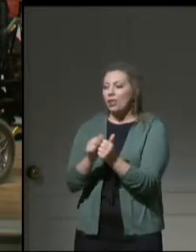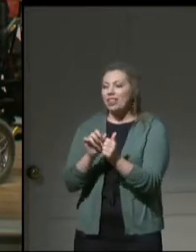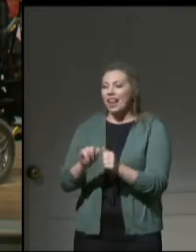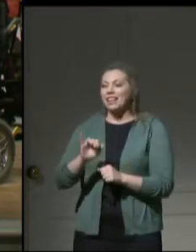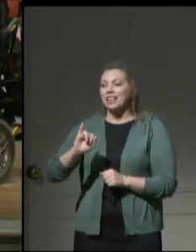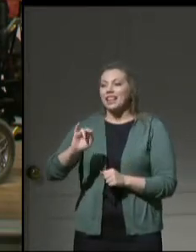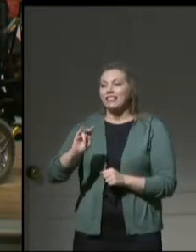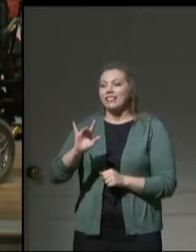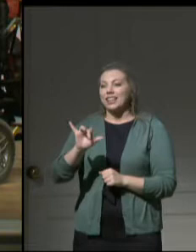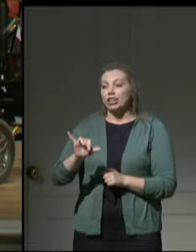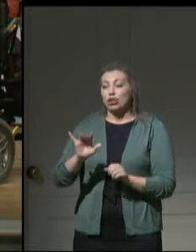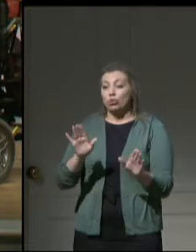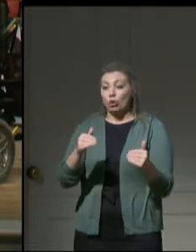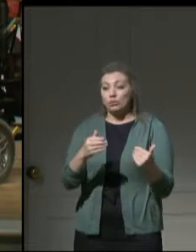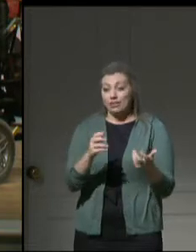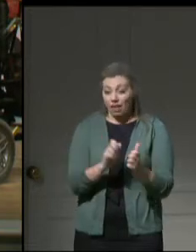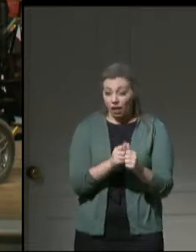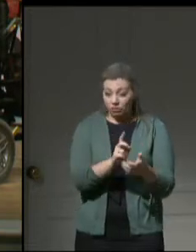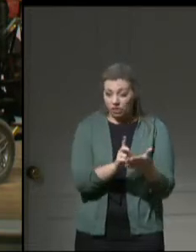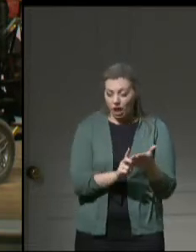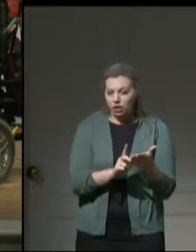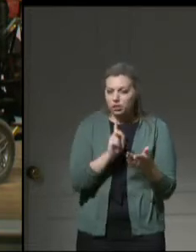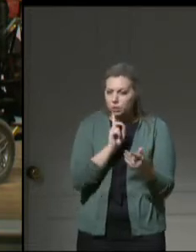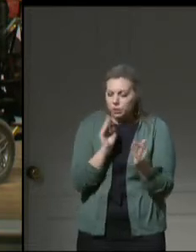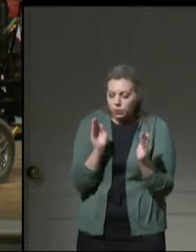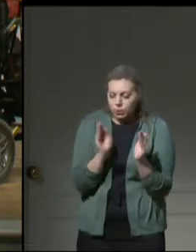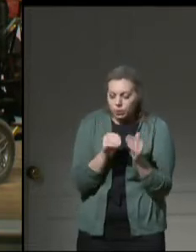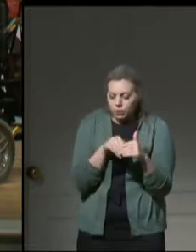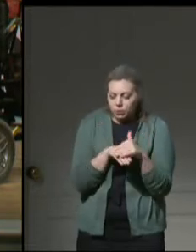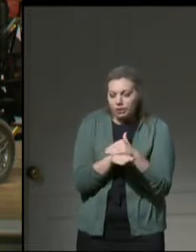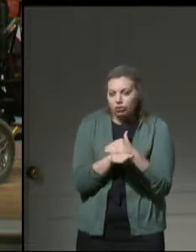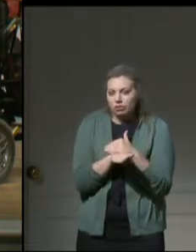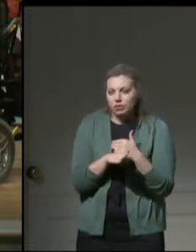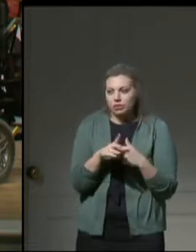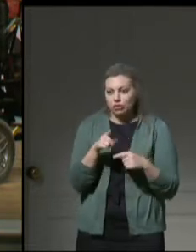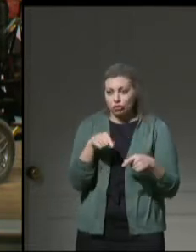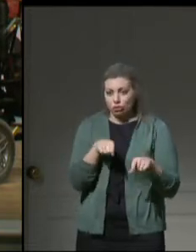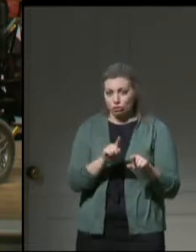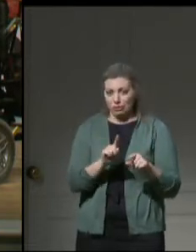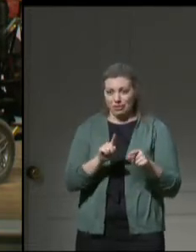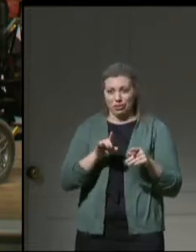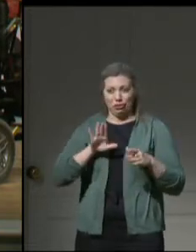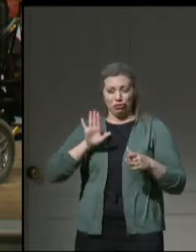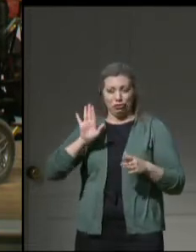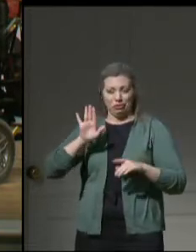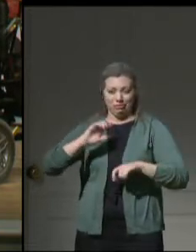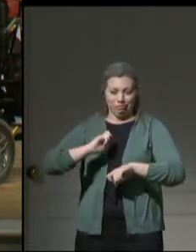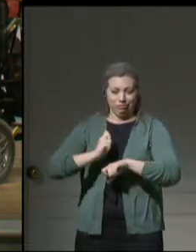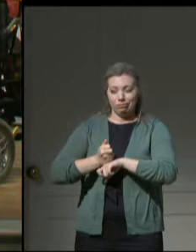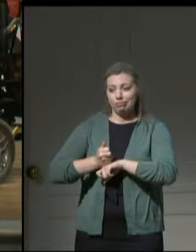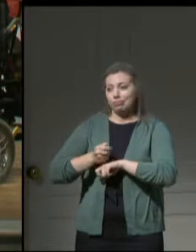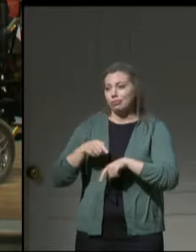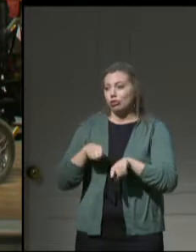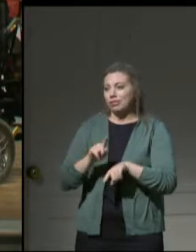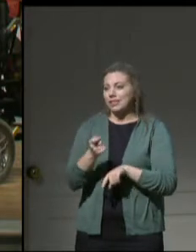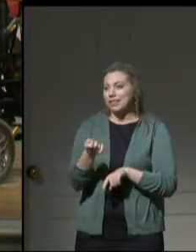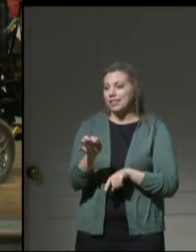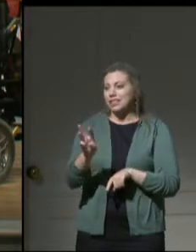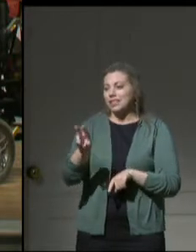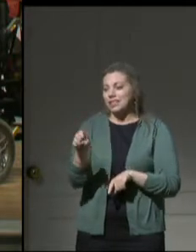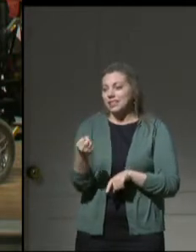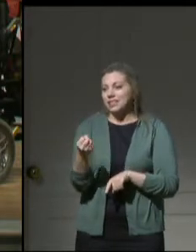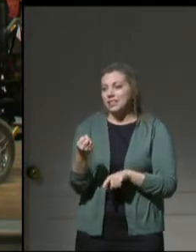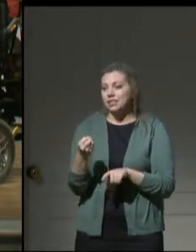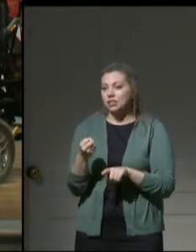were designed had very narrow entrances. They were designed back in the 1960s by the